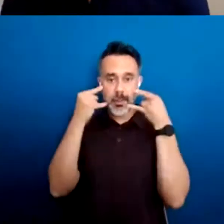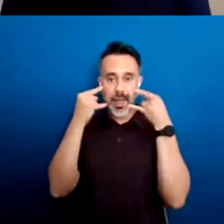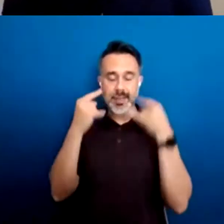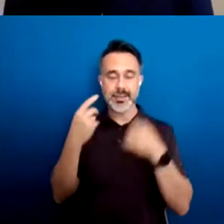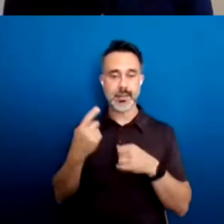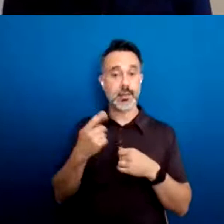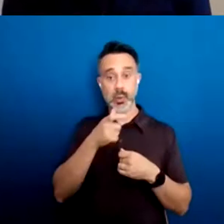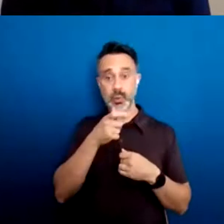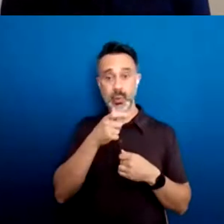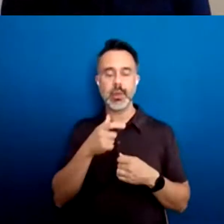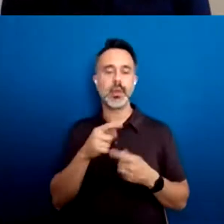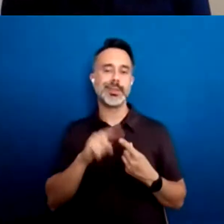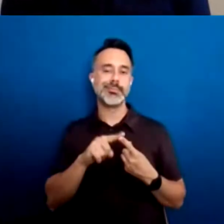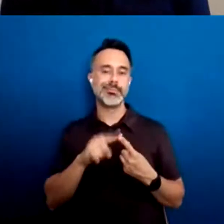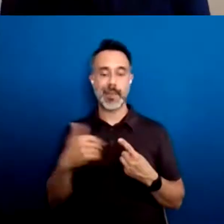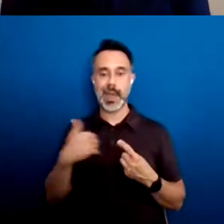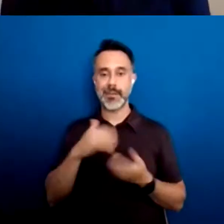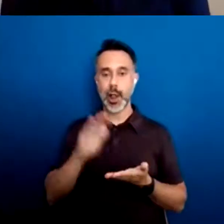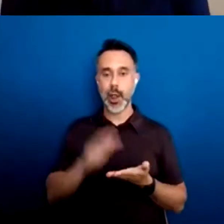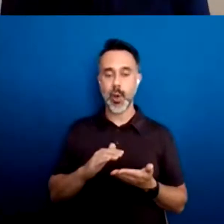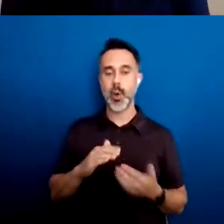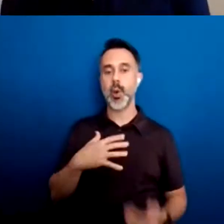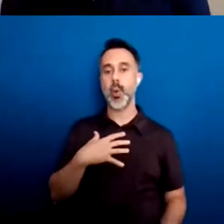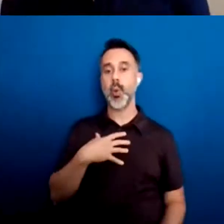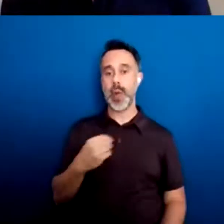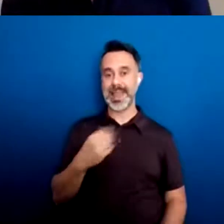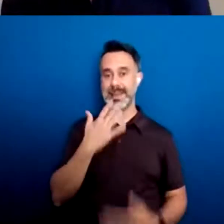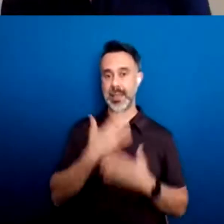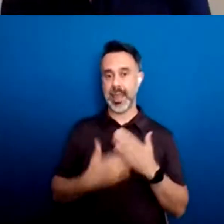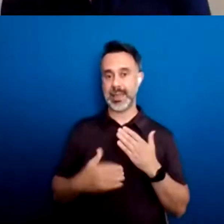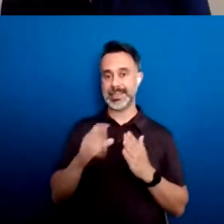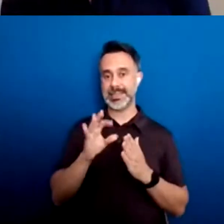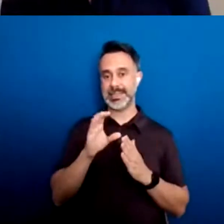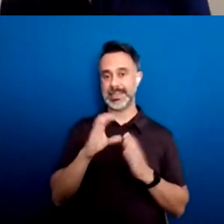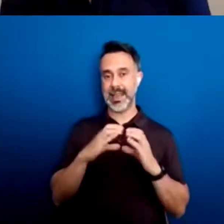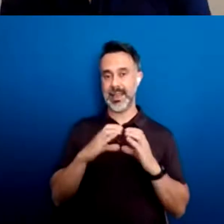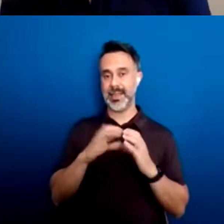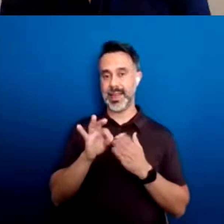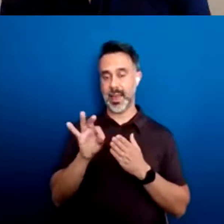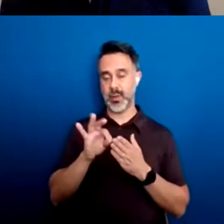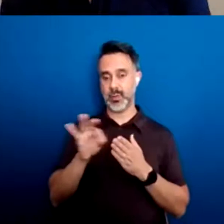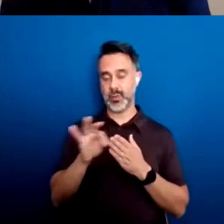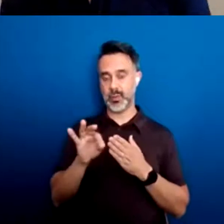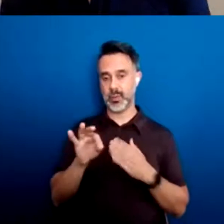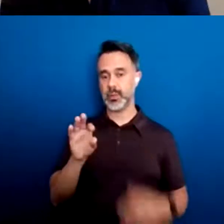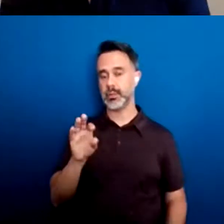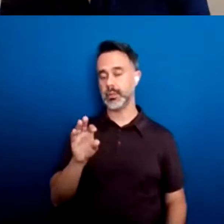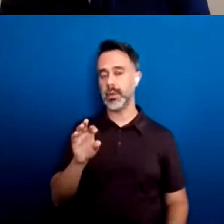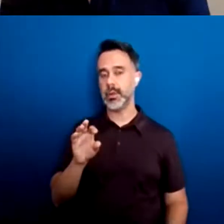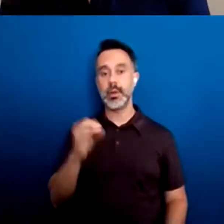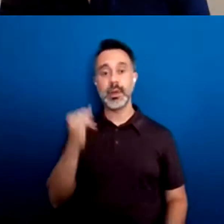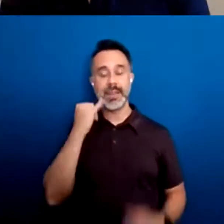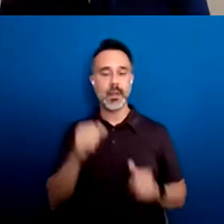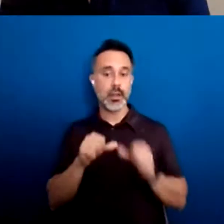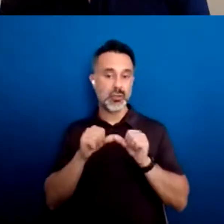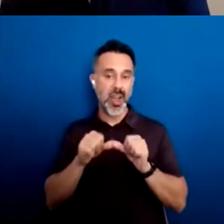people who have low white blood cell counts. People who have chronic lung disease